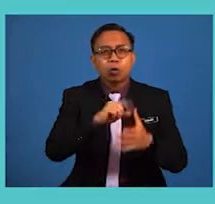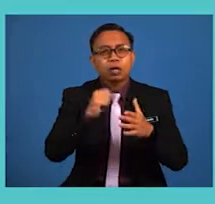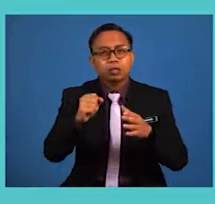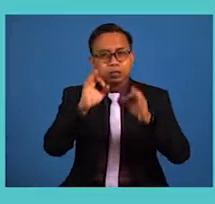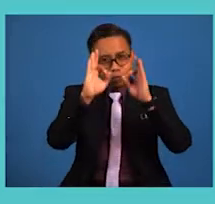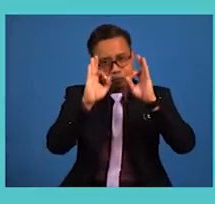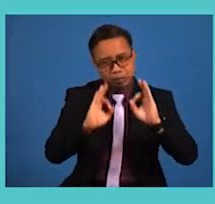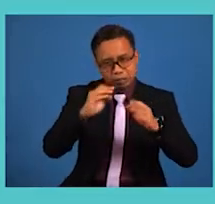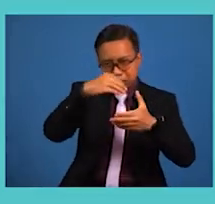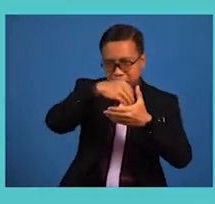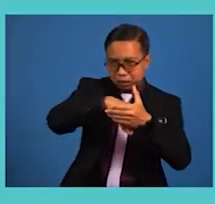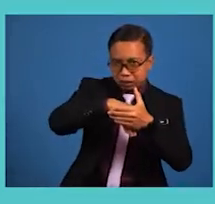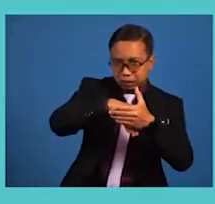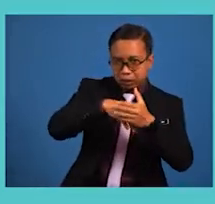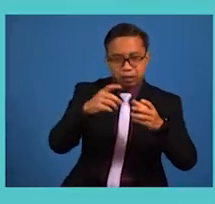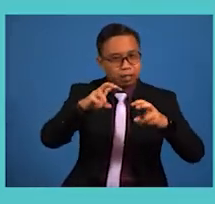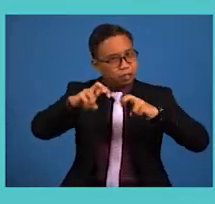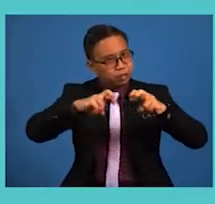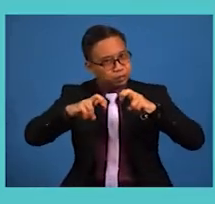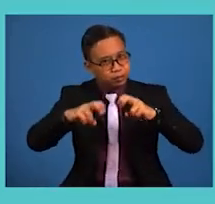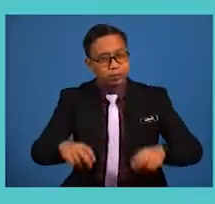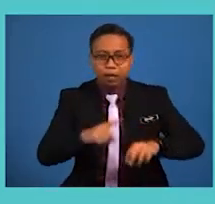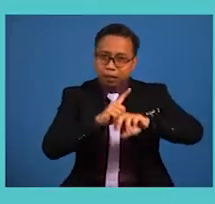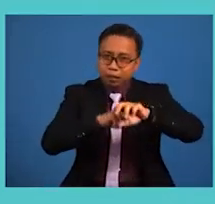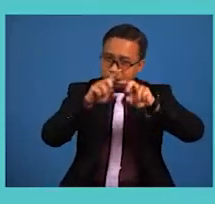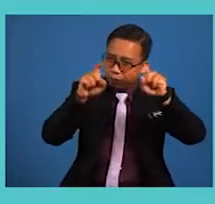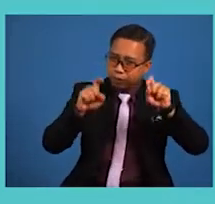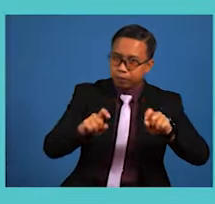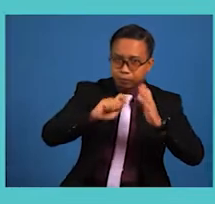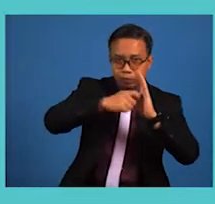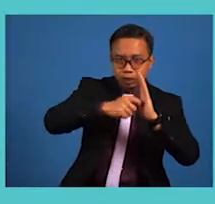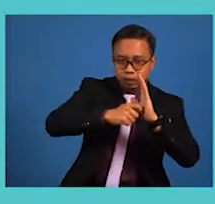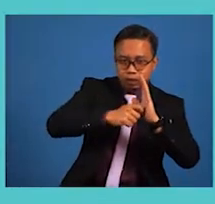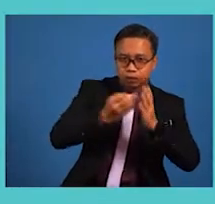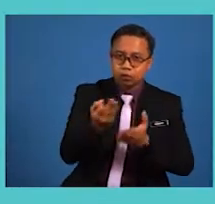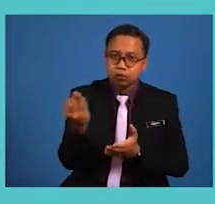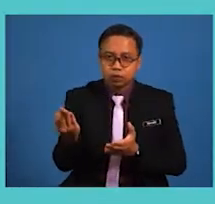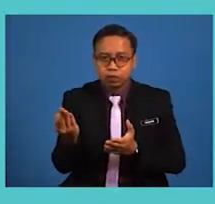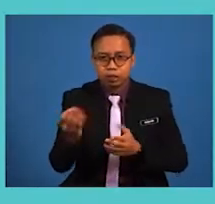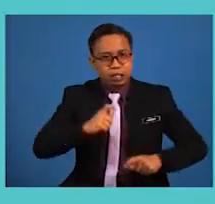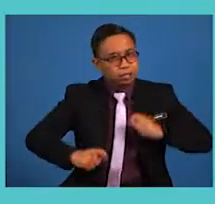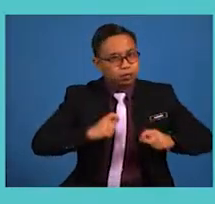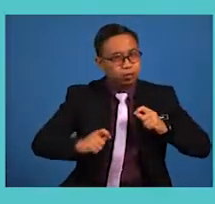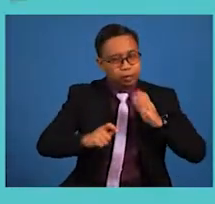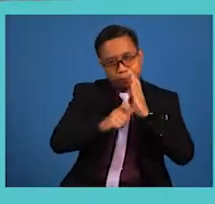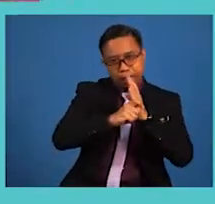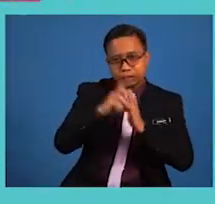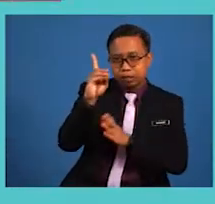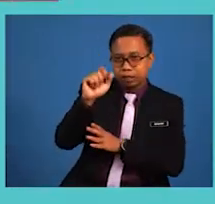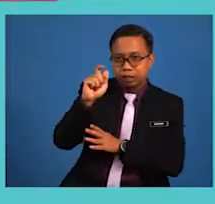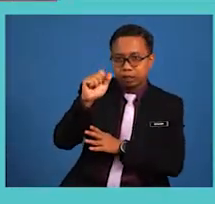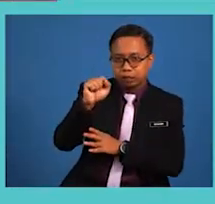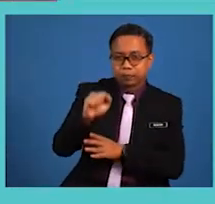is the formula for analysis again? Time frame plus key feature plus trend word plus